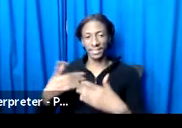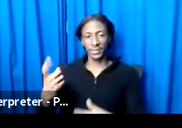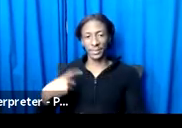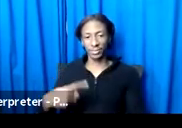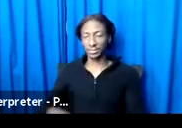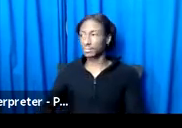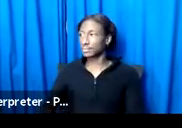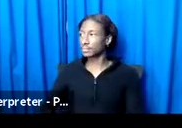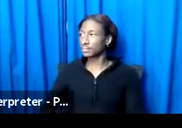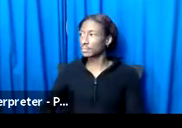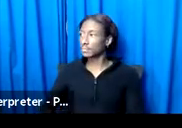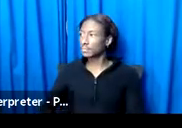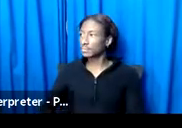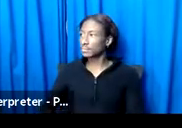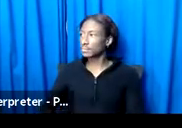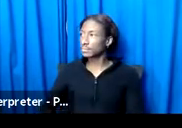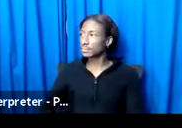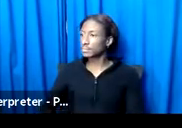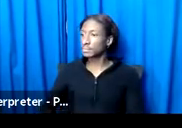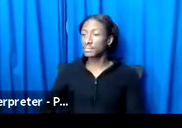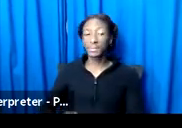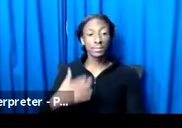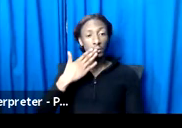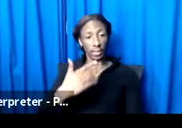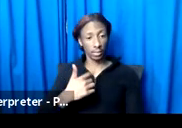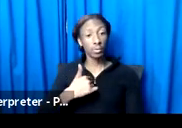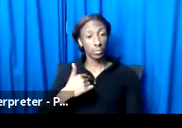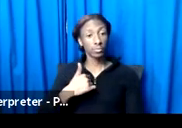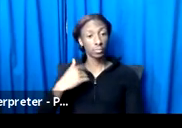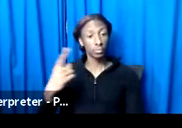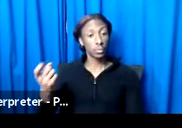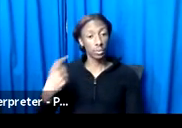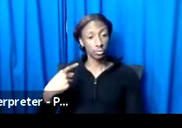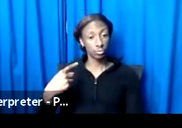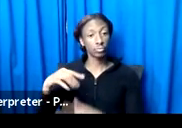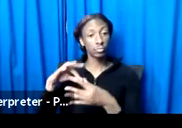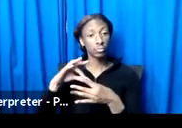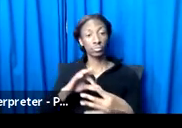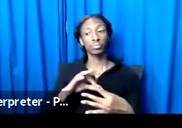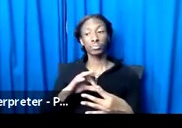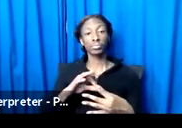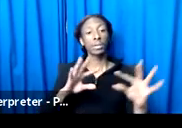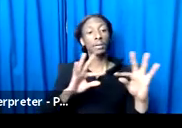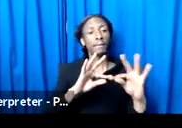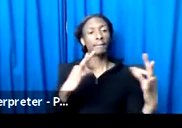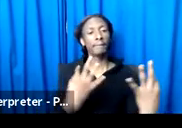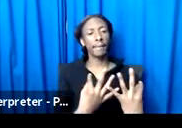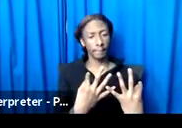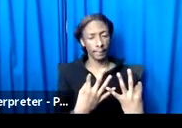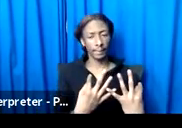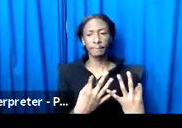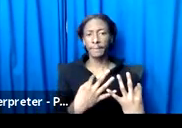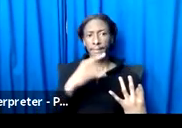Thank you. So we received a question regarding concerns from family whose children are too young